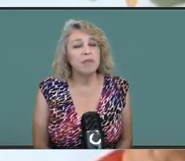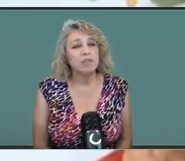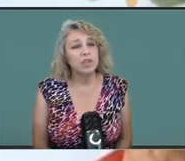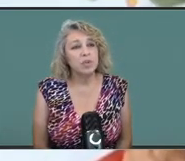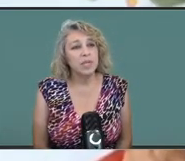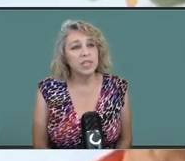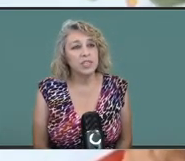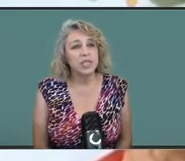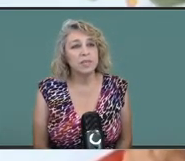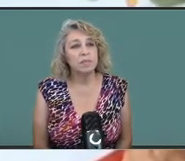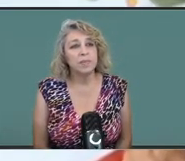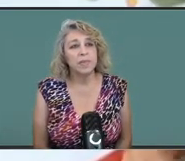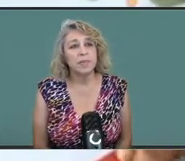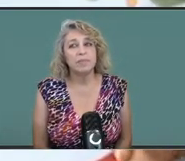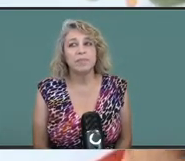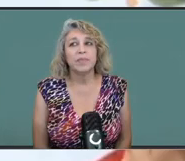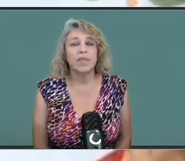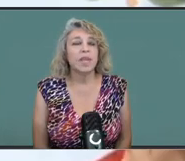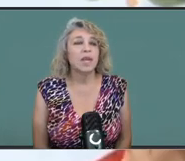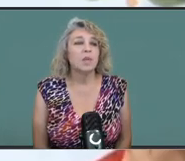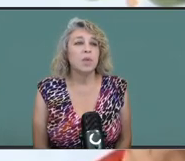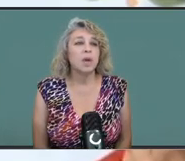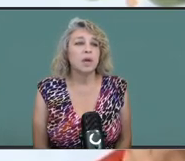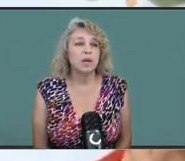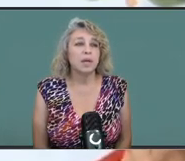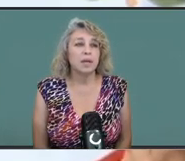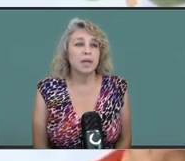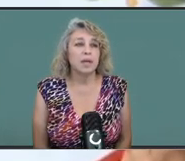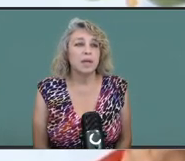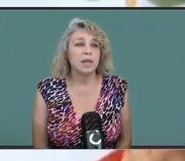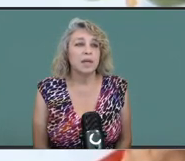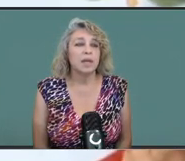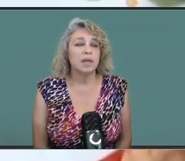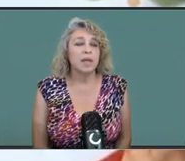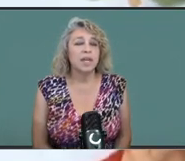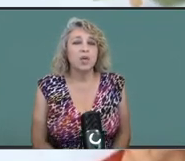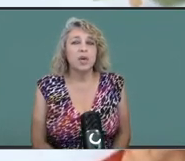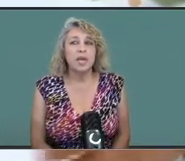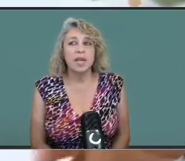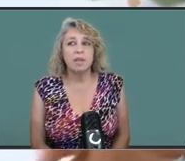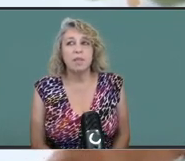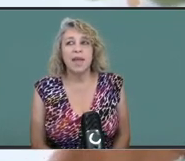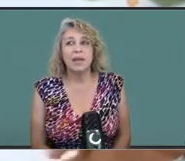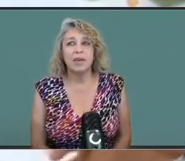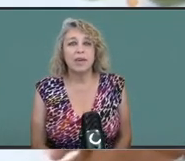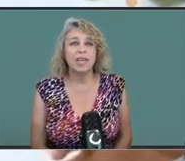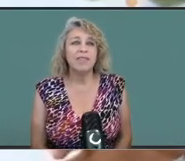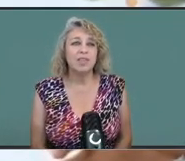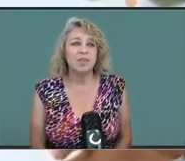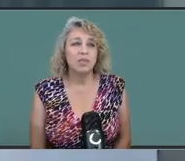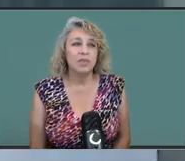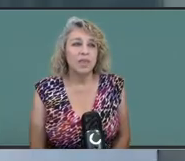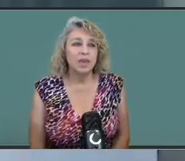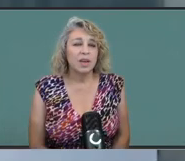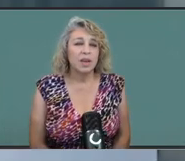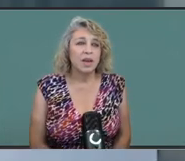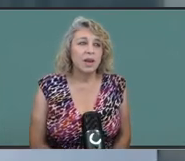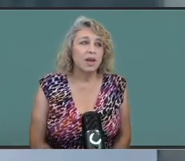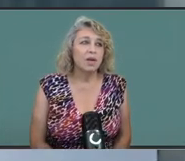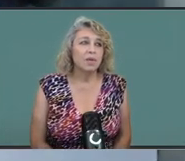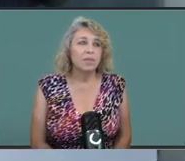we have good relationship and we work in a coordinated manner, even though